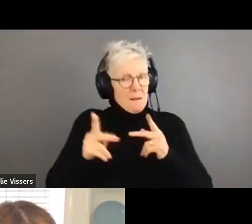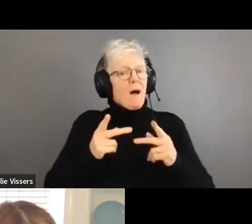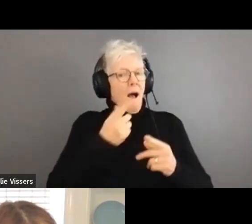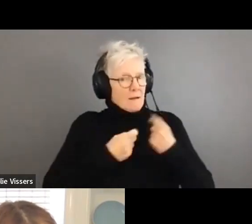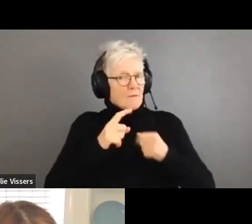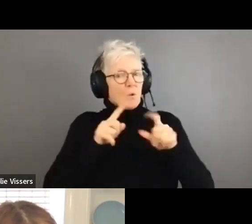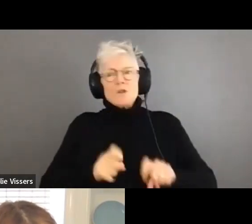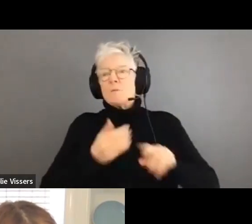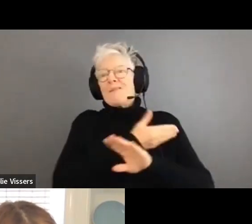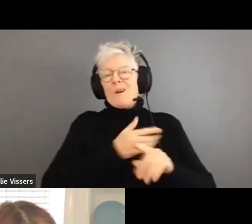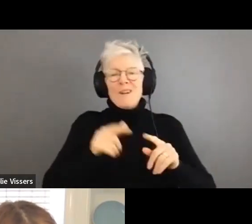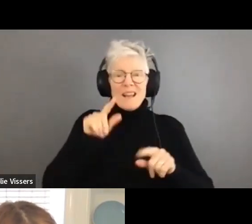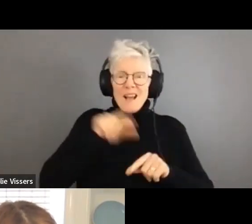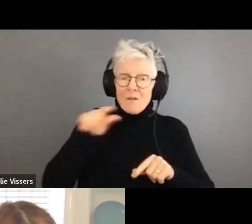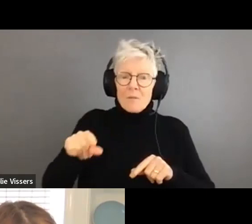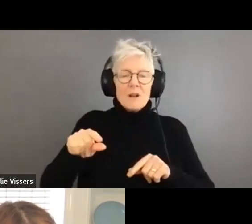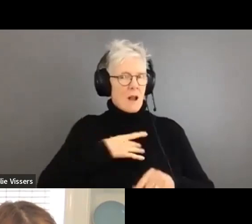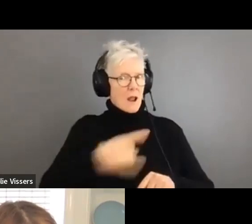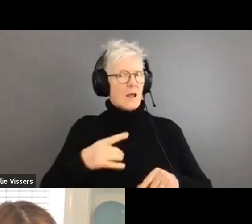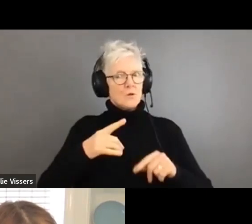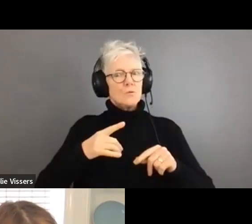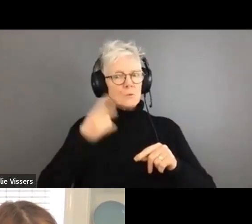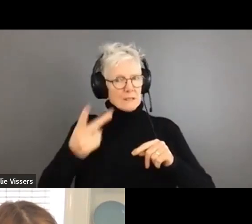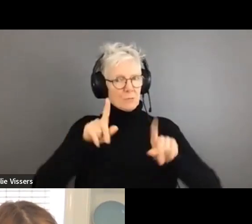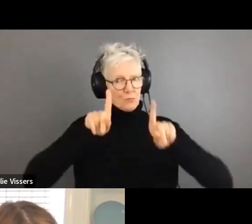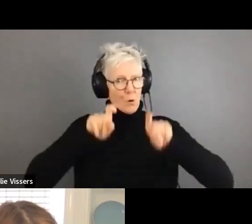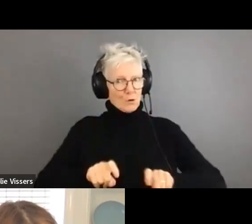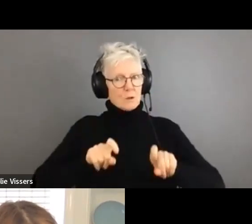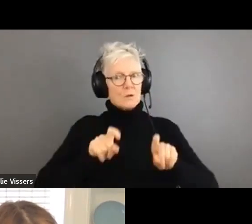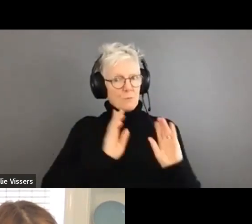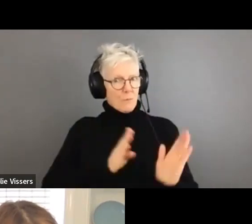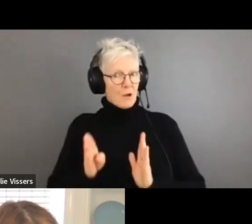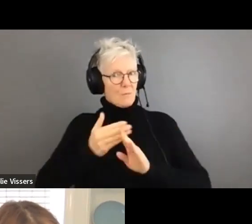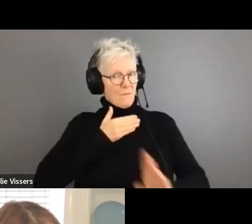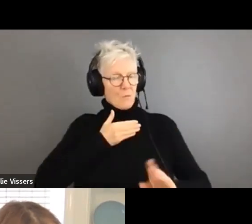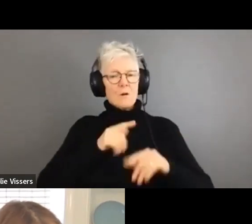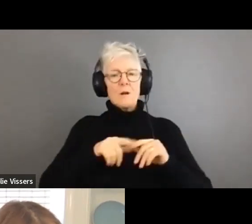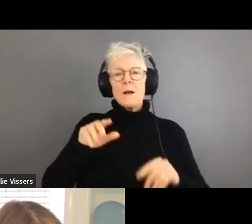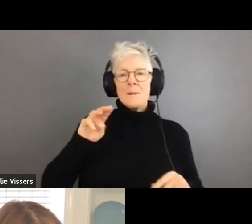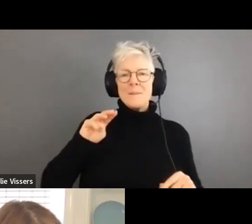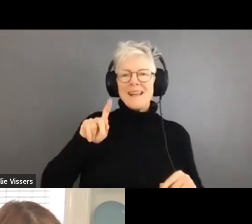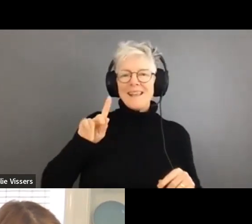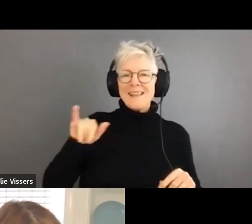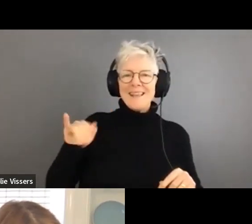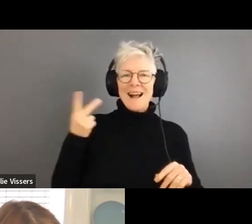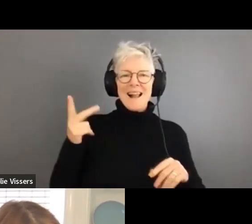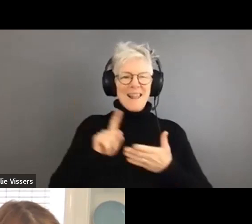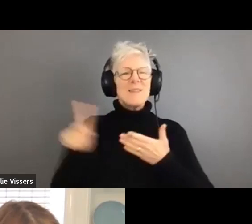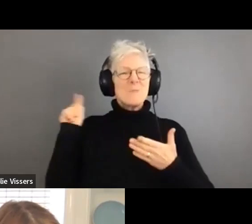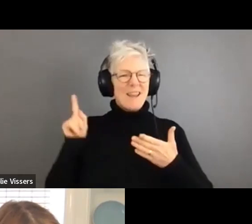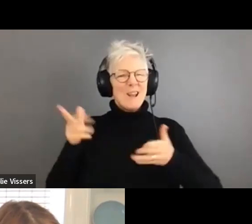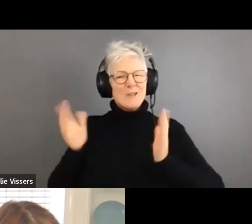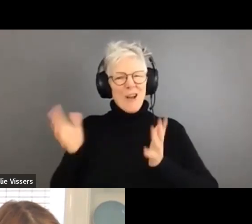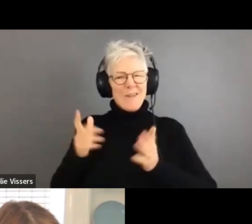people like government people, they like to get questions ahead of time. Mickey and I spoke last week, and